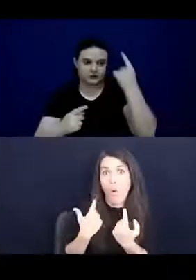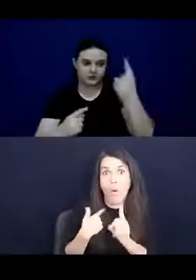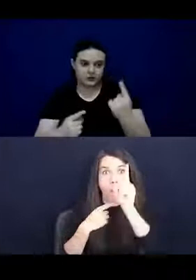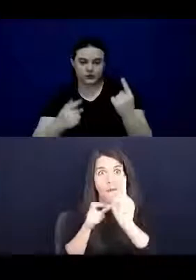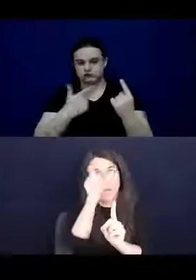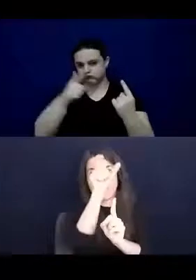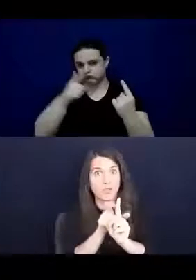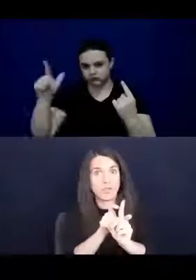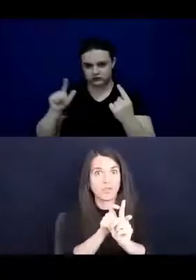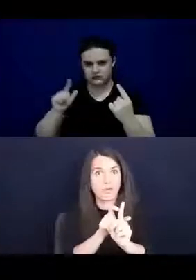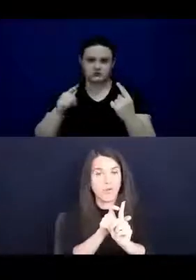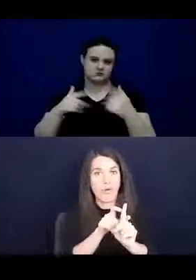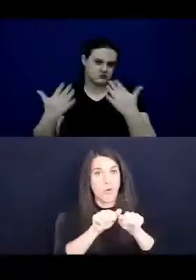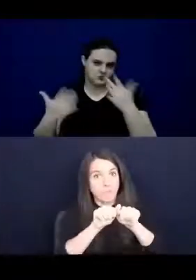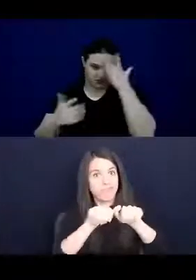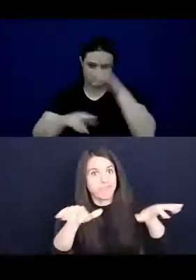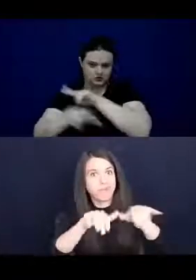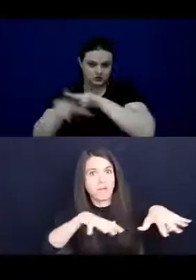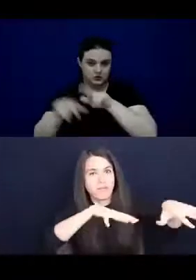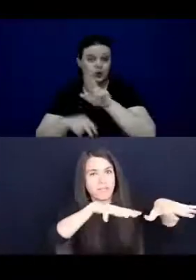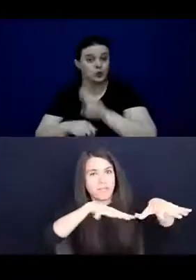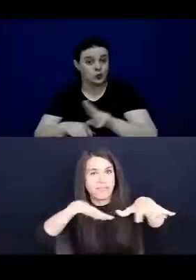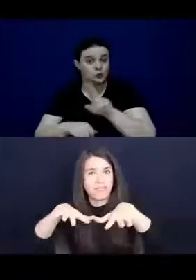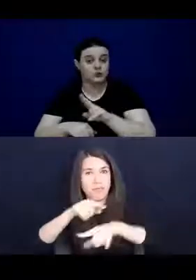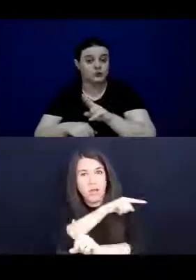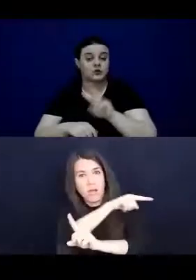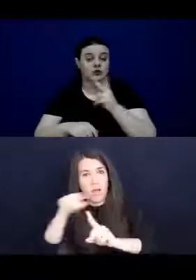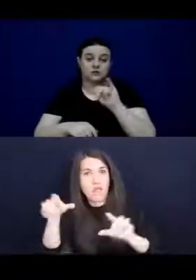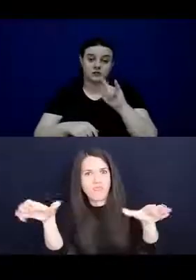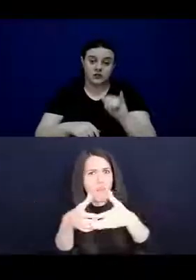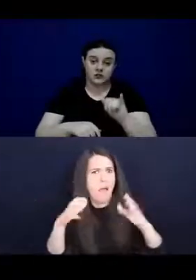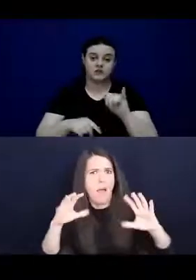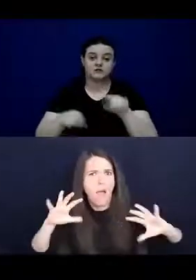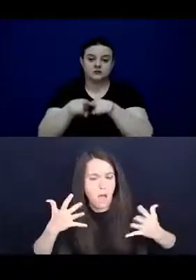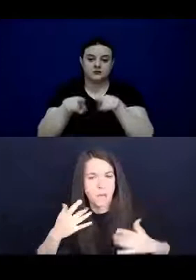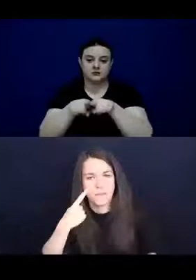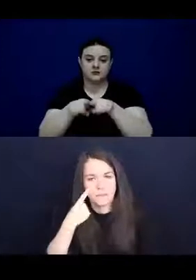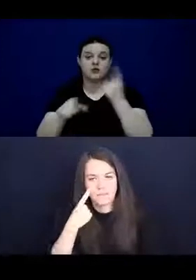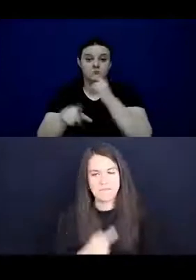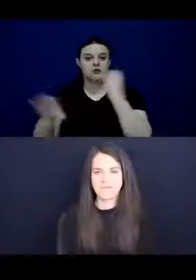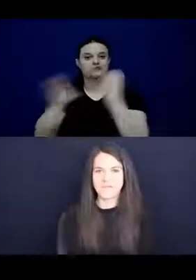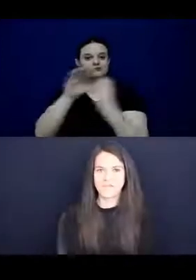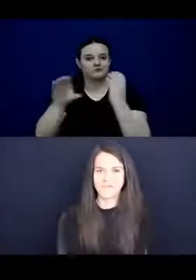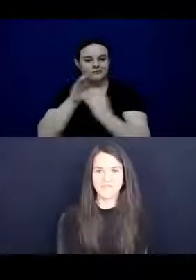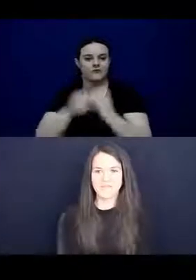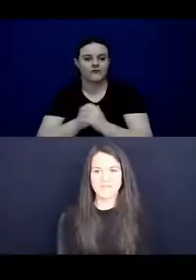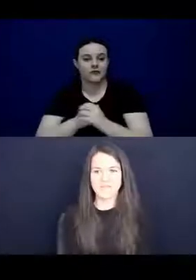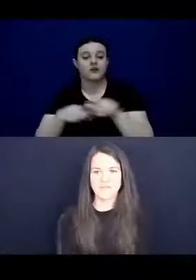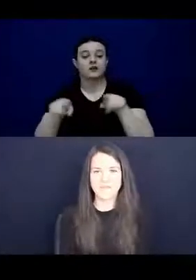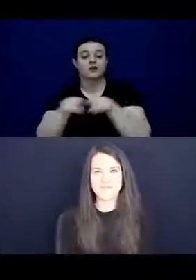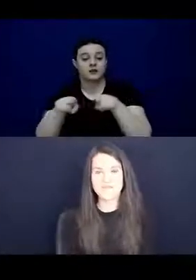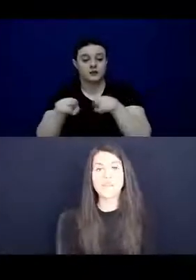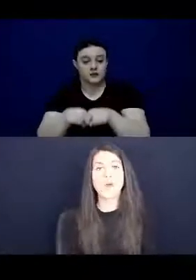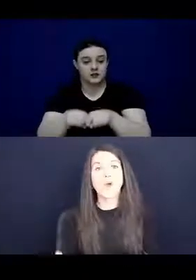using these hippies and social haptic communication. And of course, our aim as the Suitcase project comes to a close